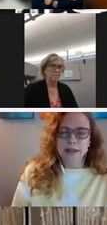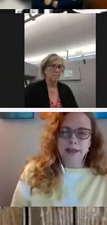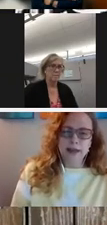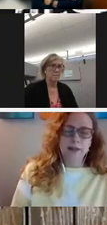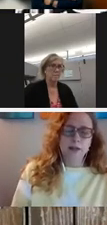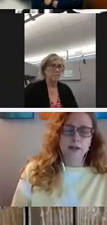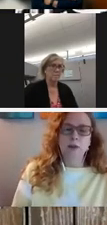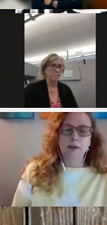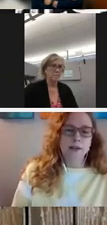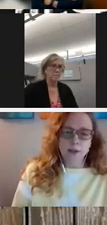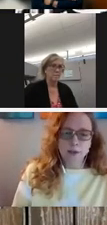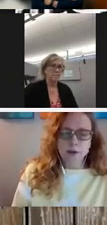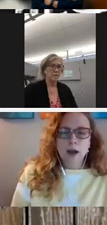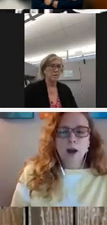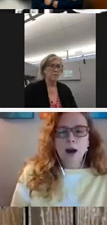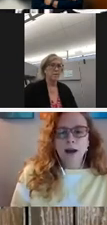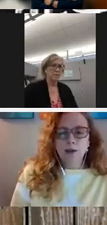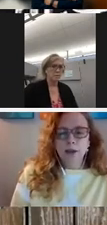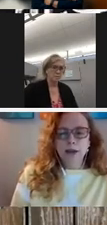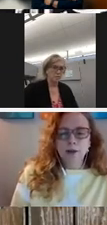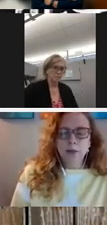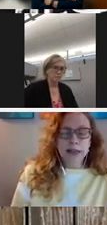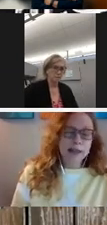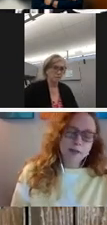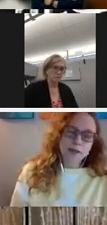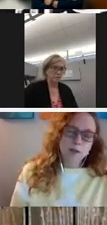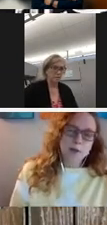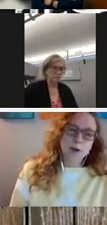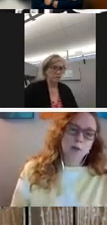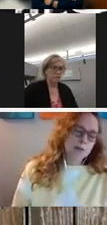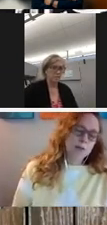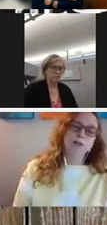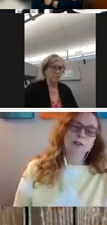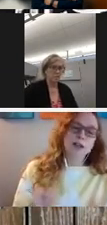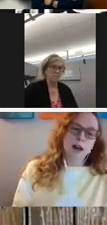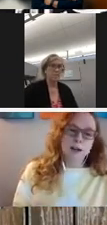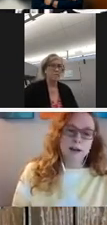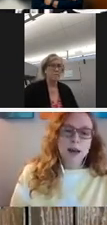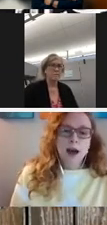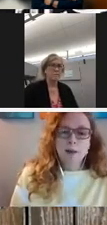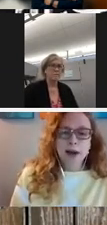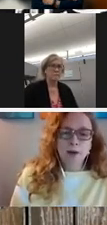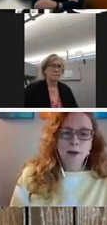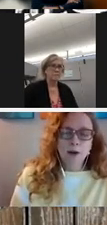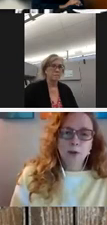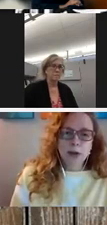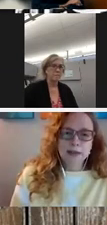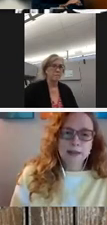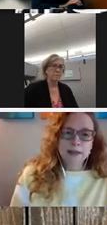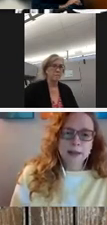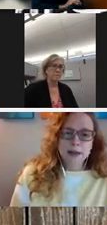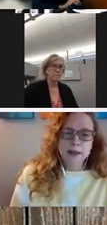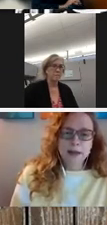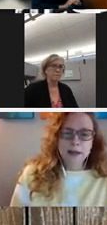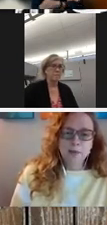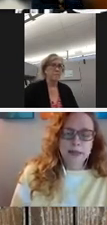are very dedicated to what they do. I know that in our planning for this webinar, we've learned a ton about all the